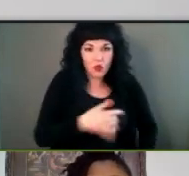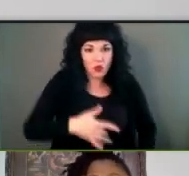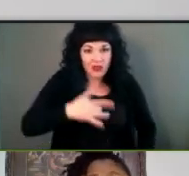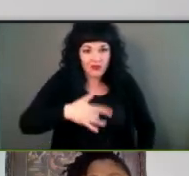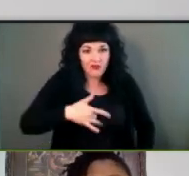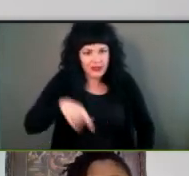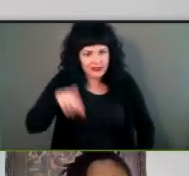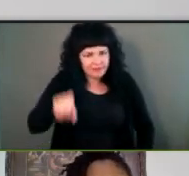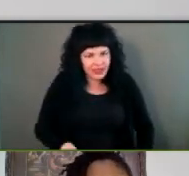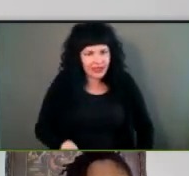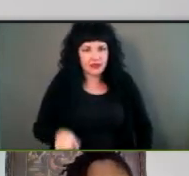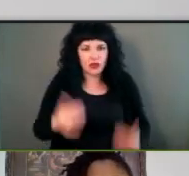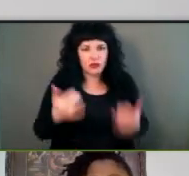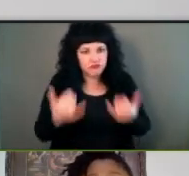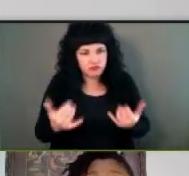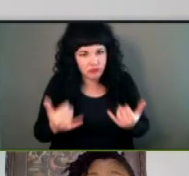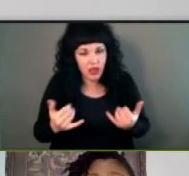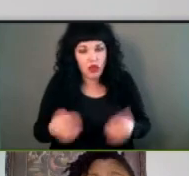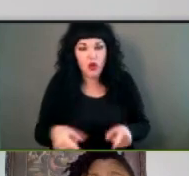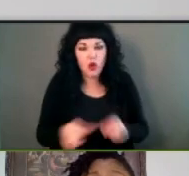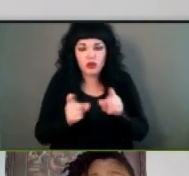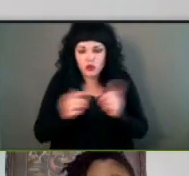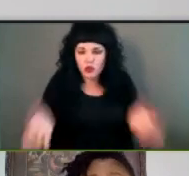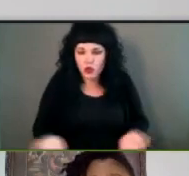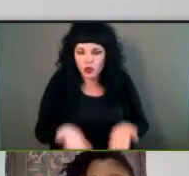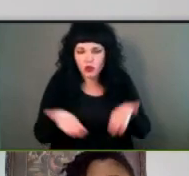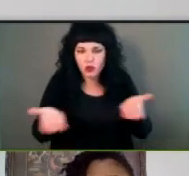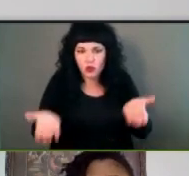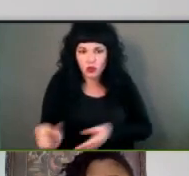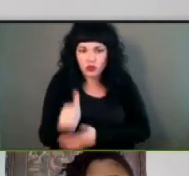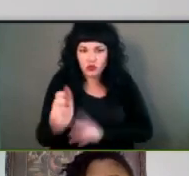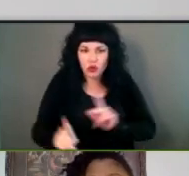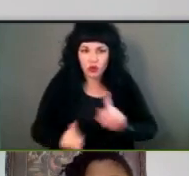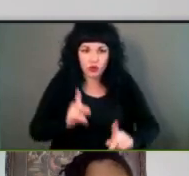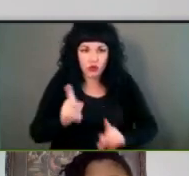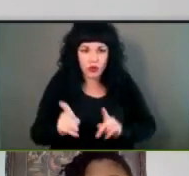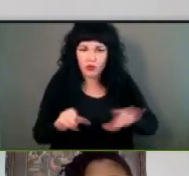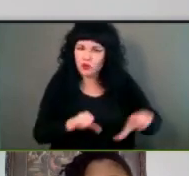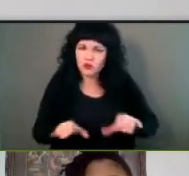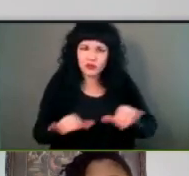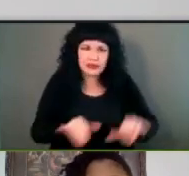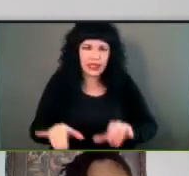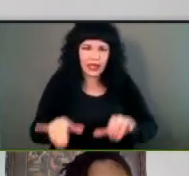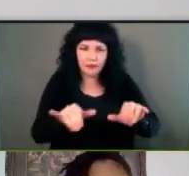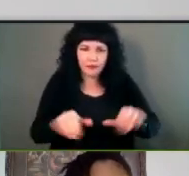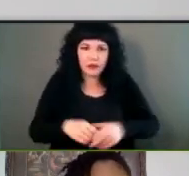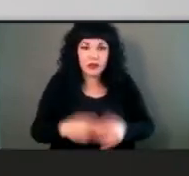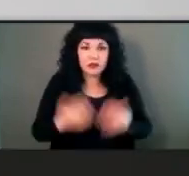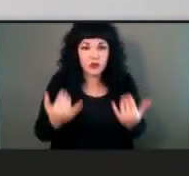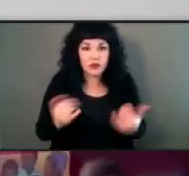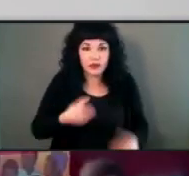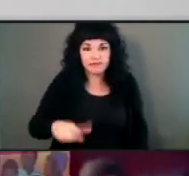others to do the same. Now, you've heard from us. I pass it off to Jametta.